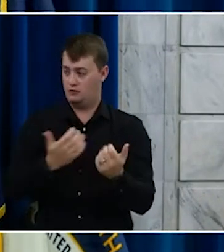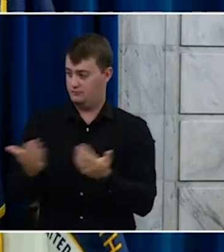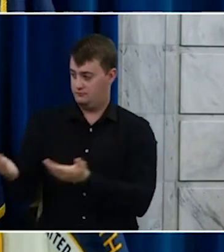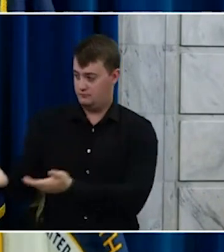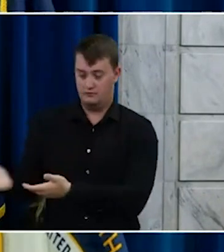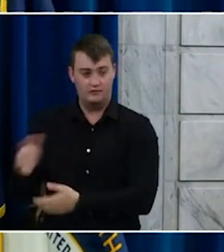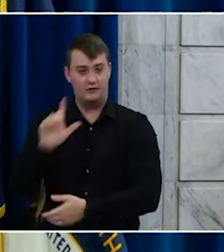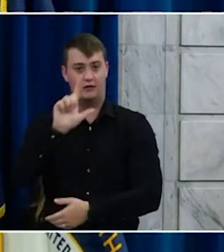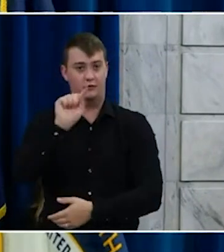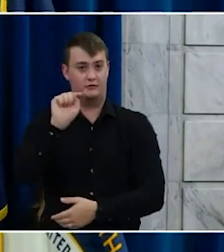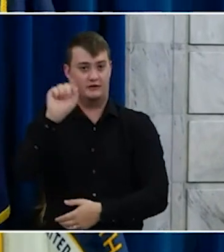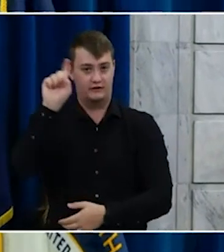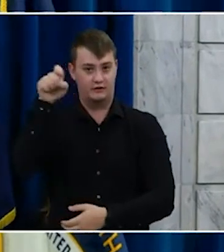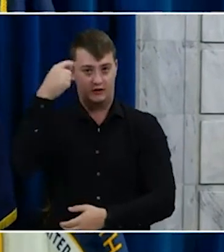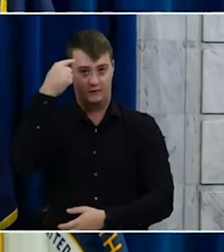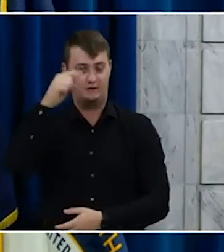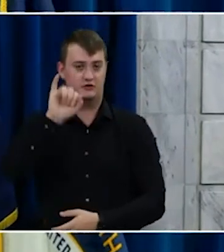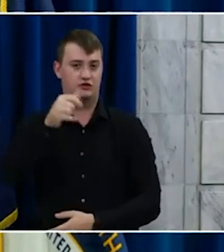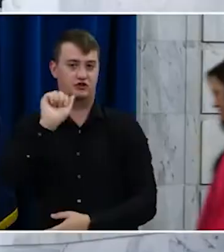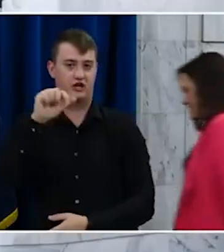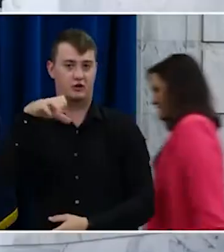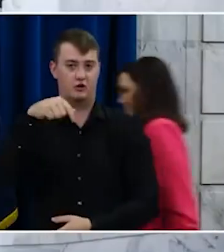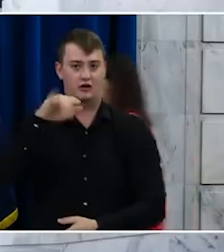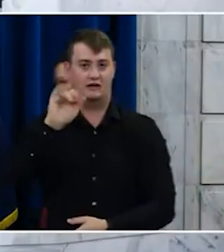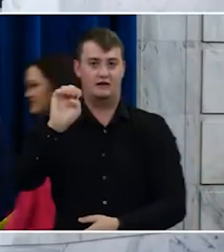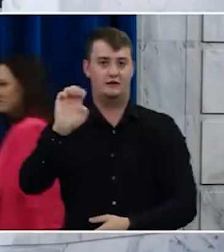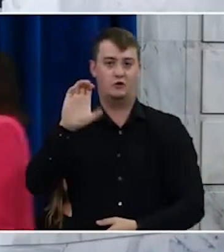podium Lieutenant Governor Jacqueline Coleman.